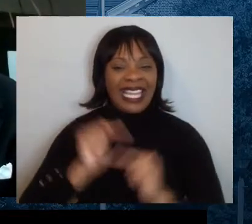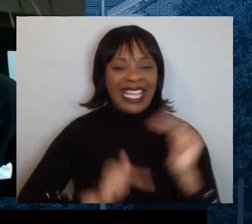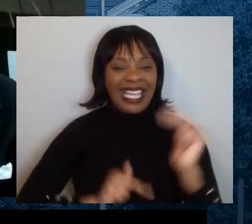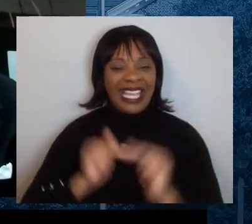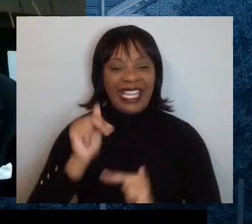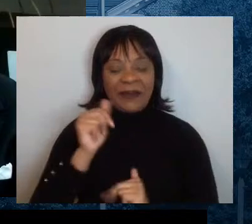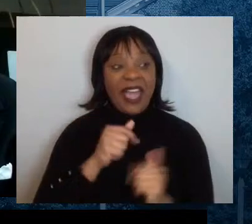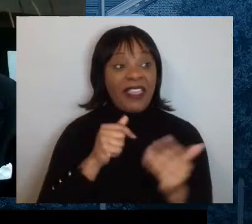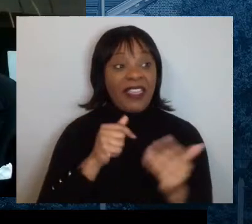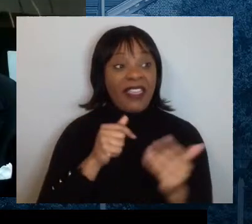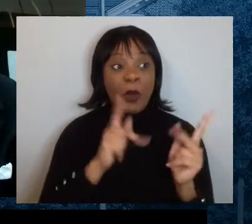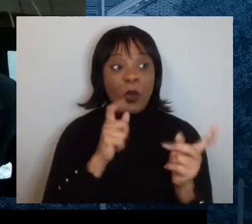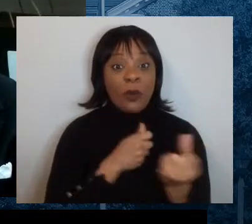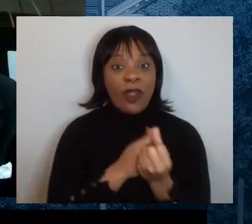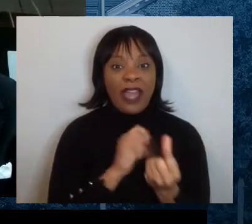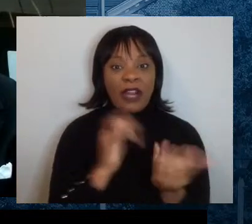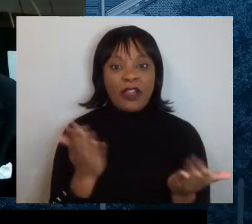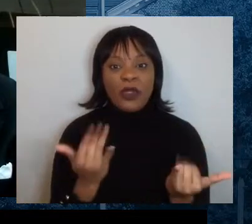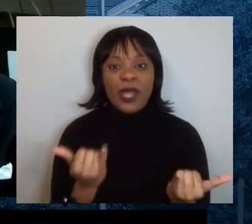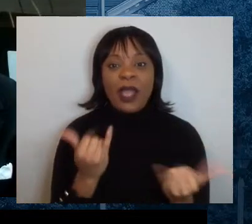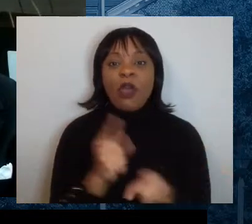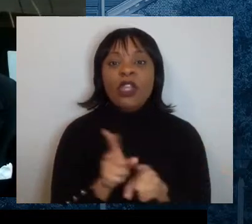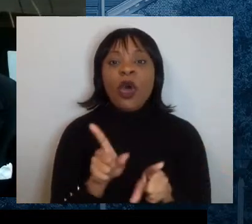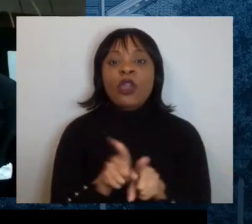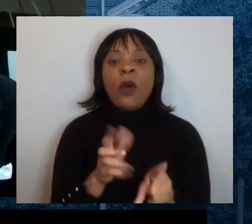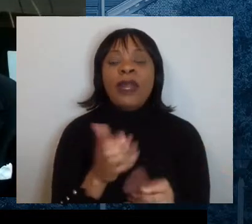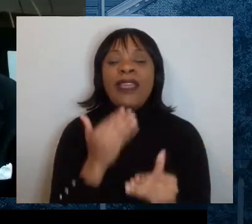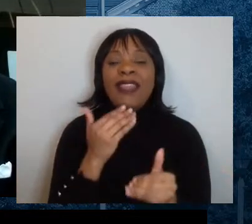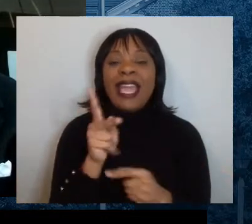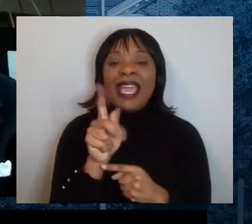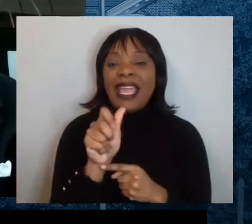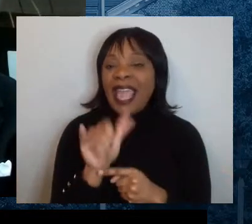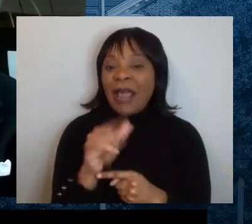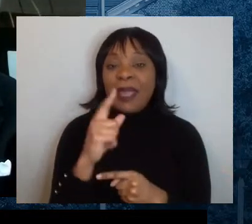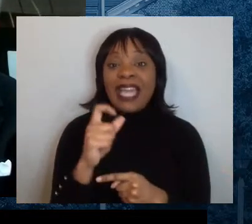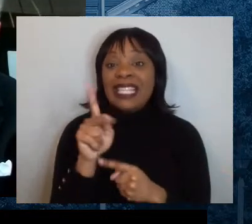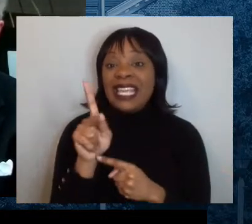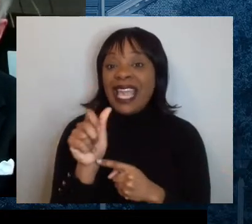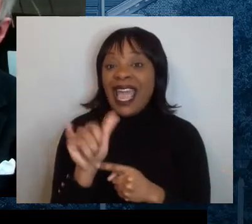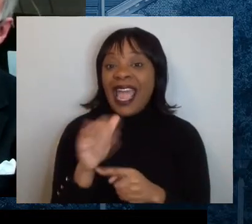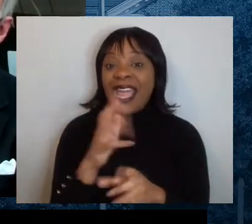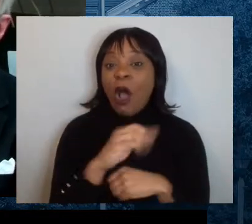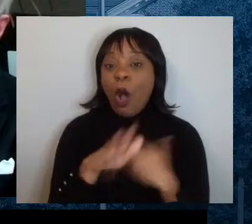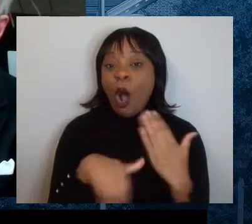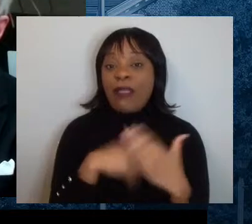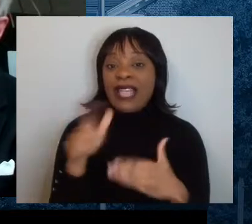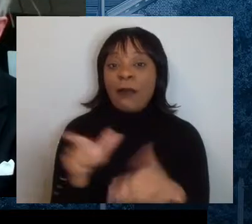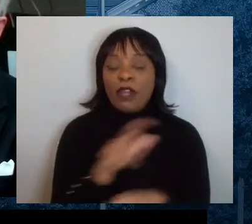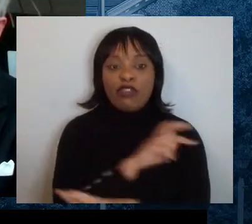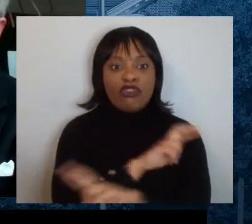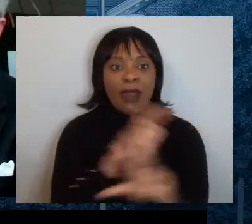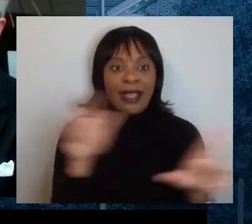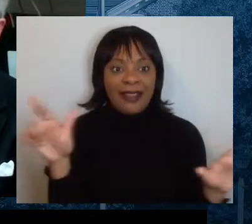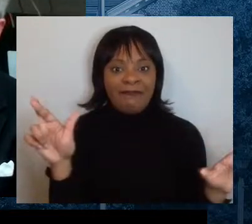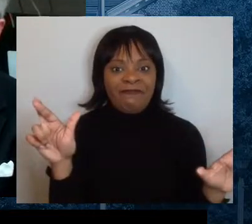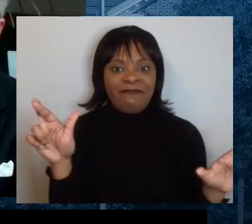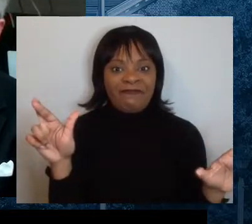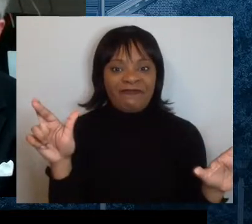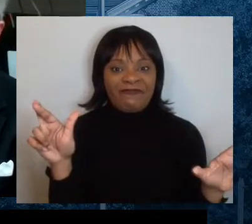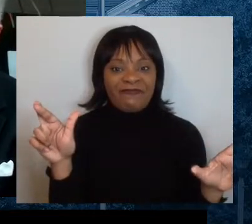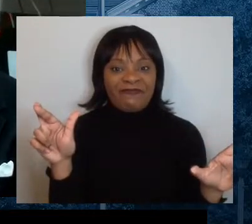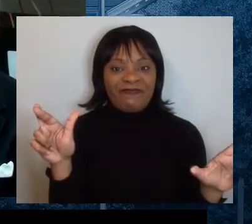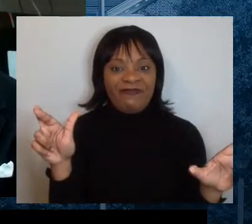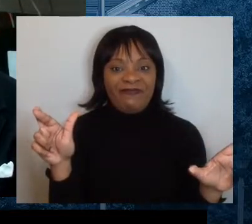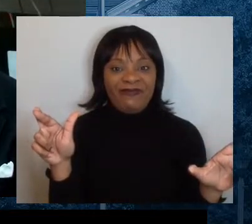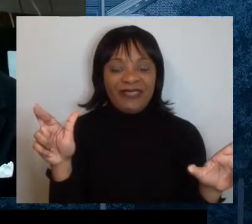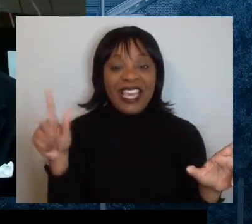And I also want to thank Kay, because Kay got all these libraries ready. The visit that they had last fall